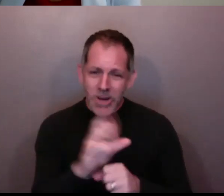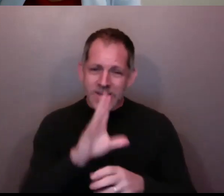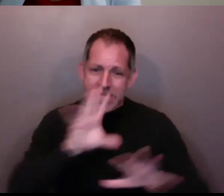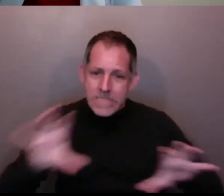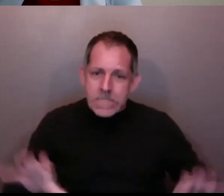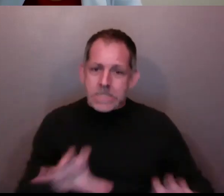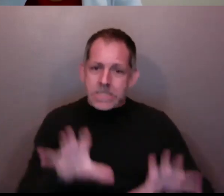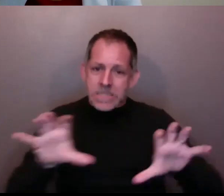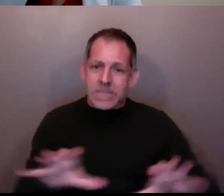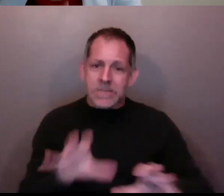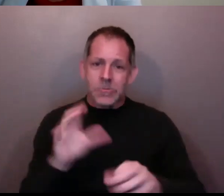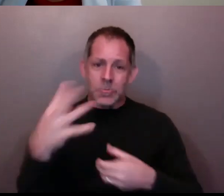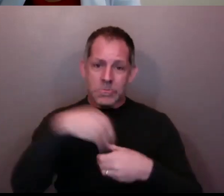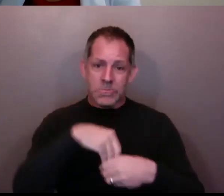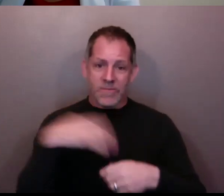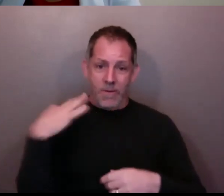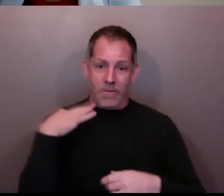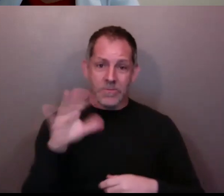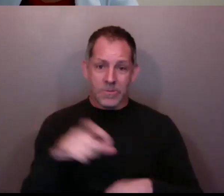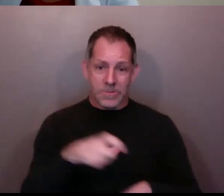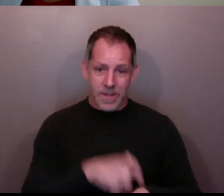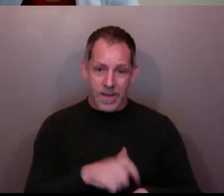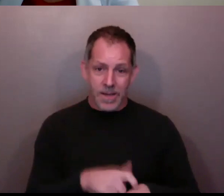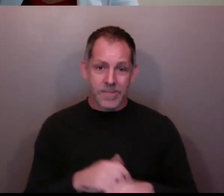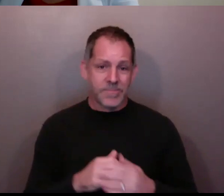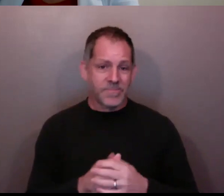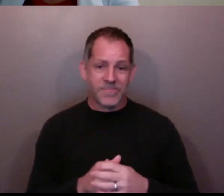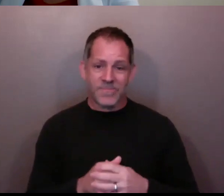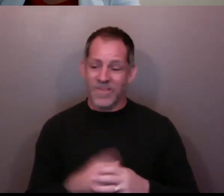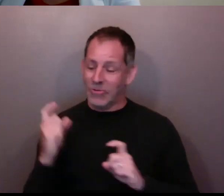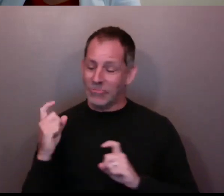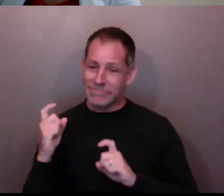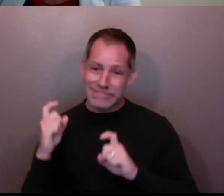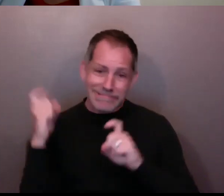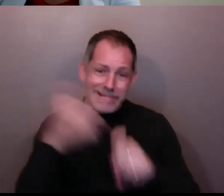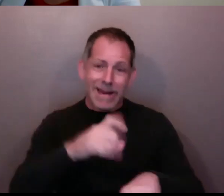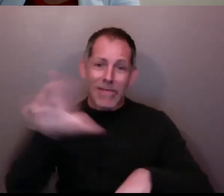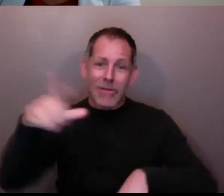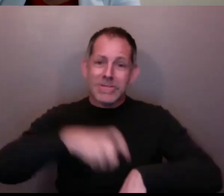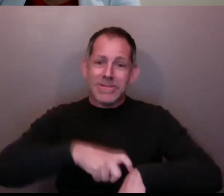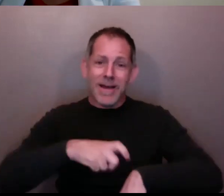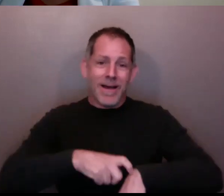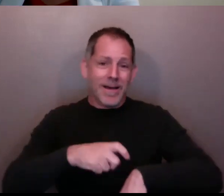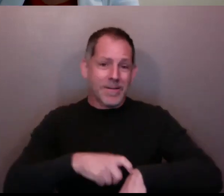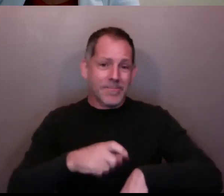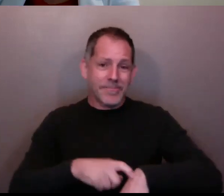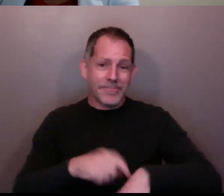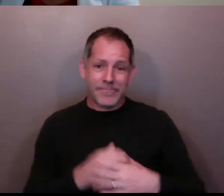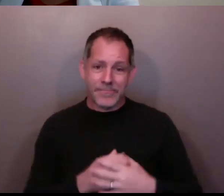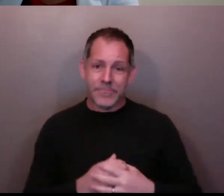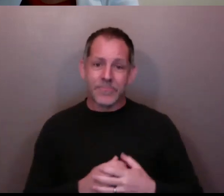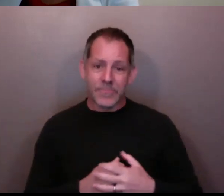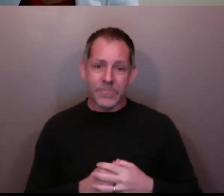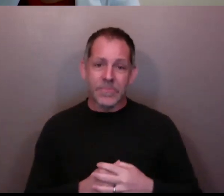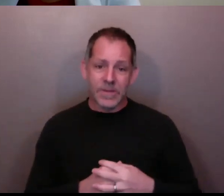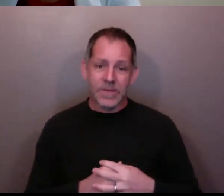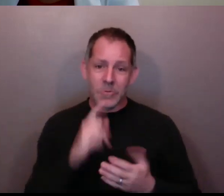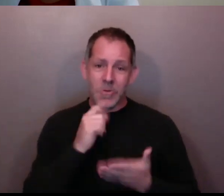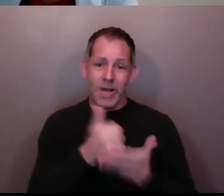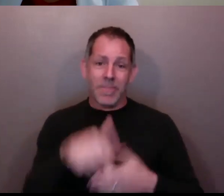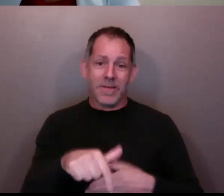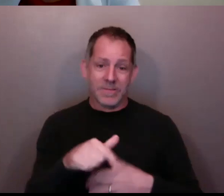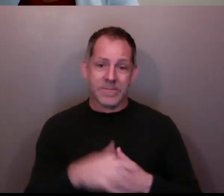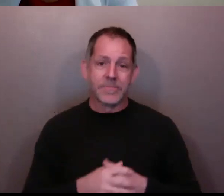give their time for free to help the community. And it's just so rewarding to work with people like